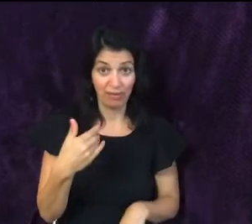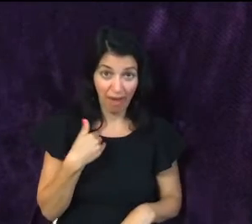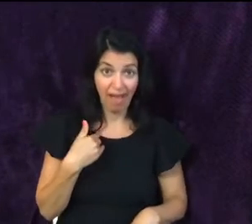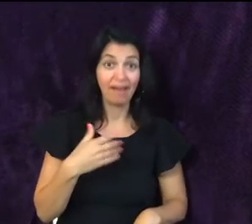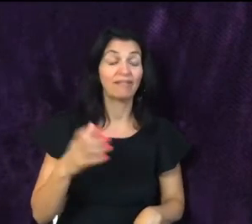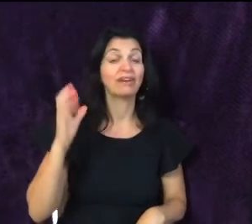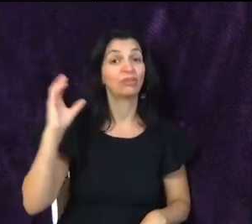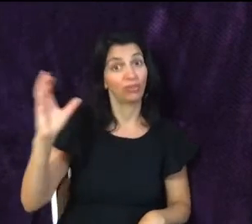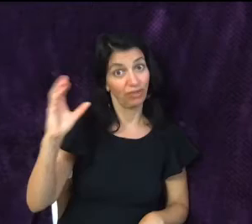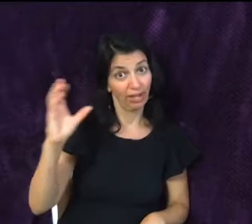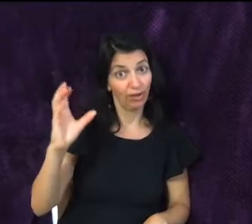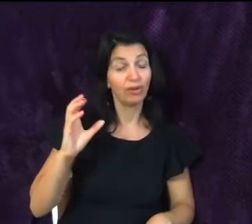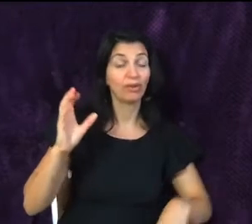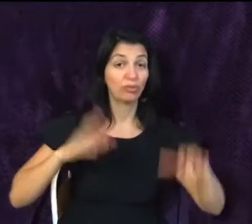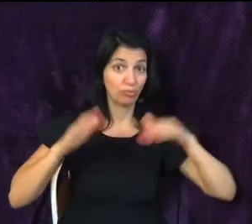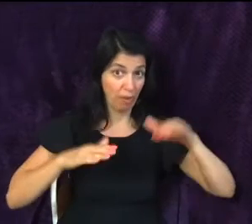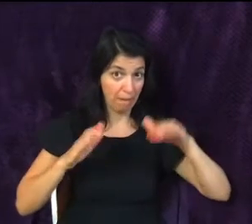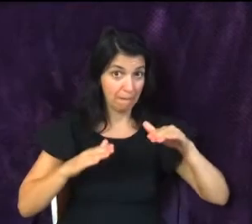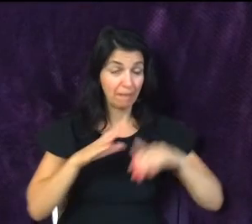shaker.